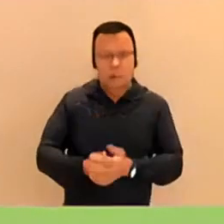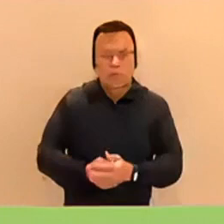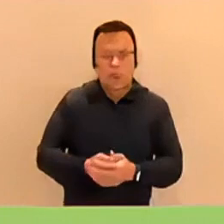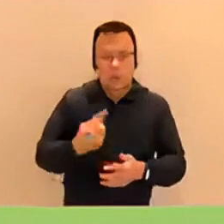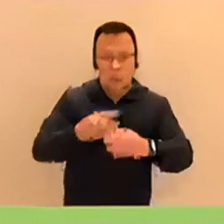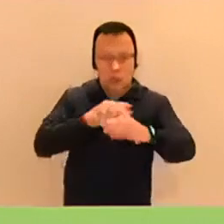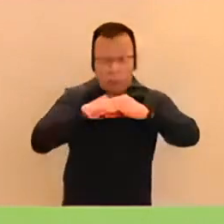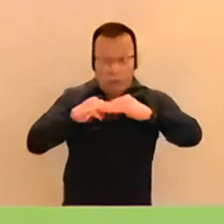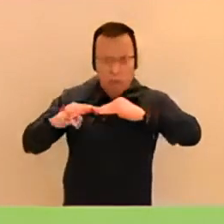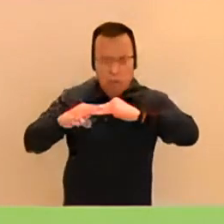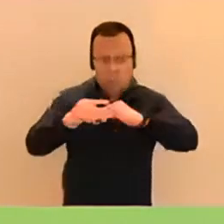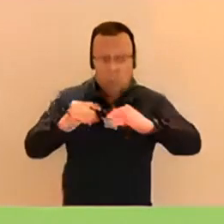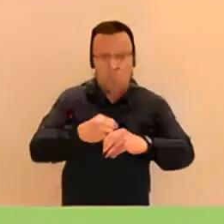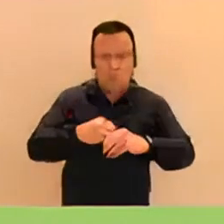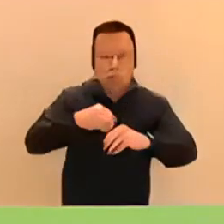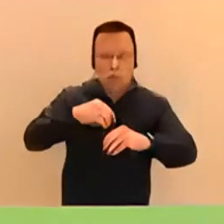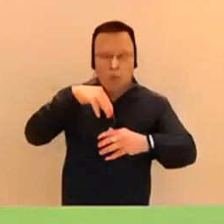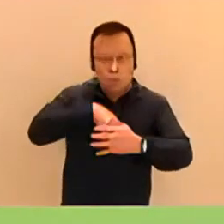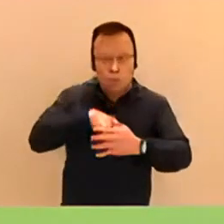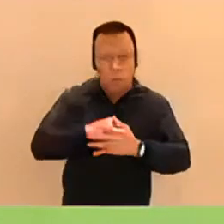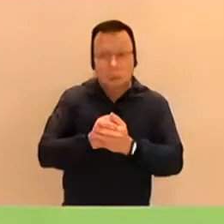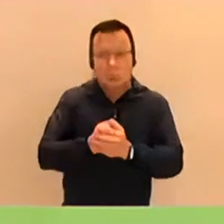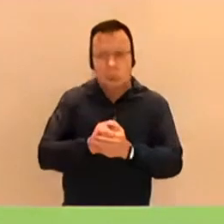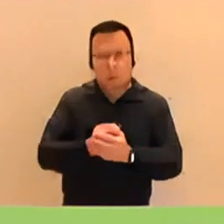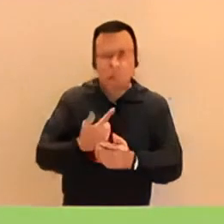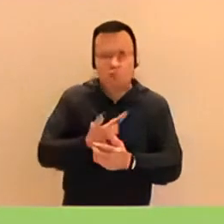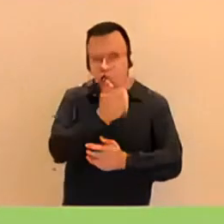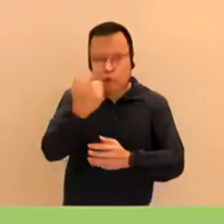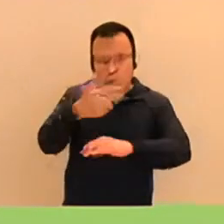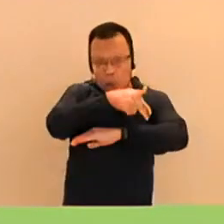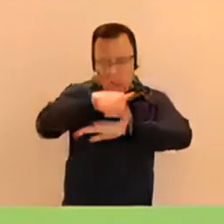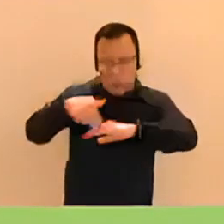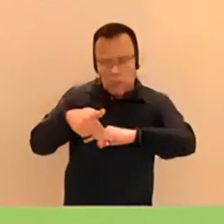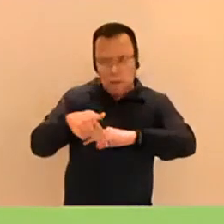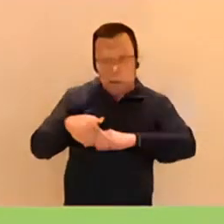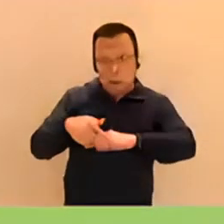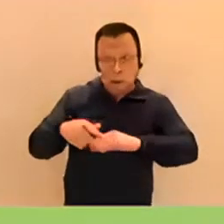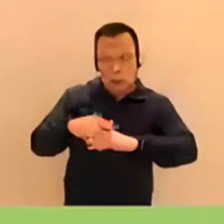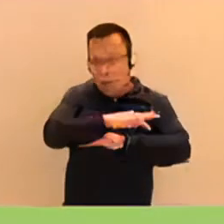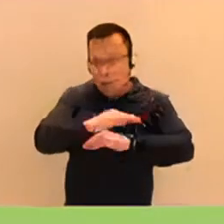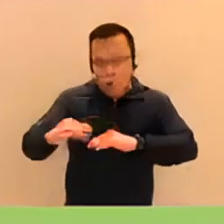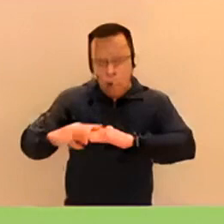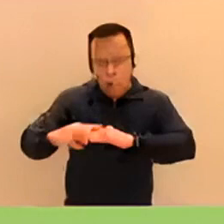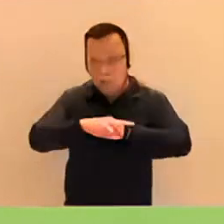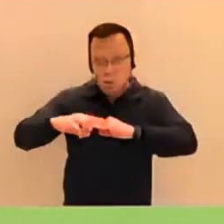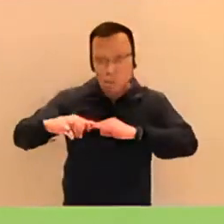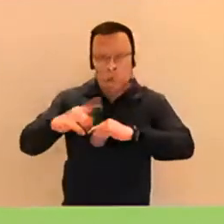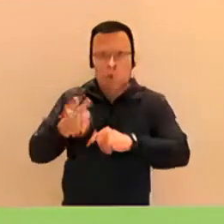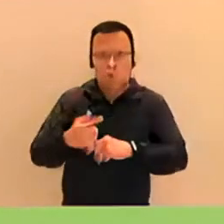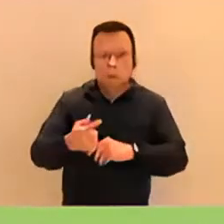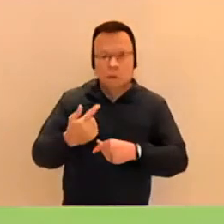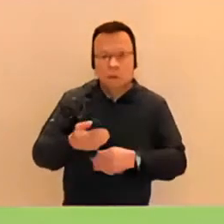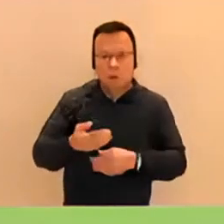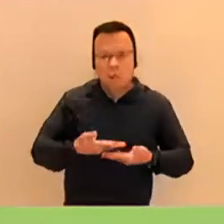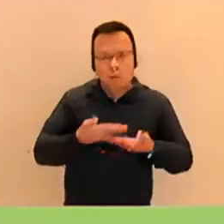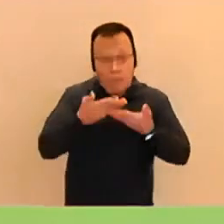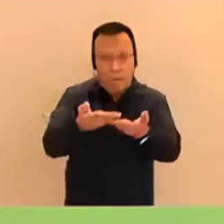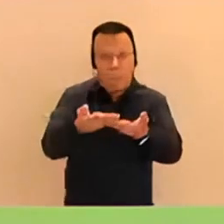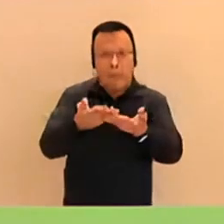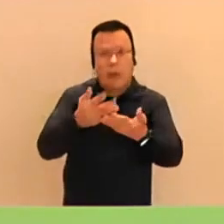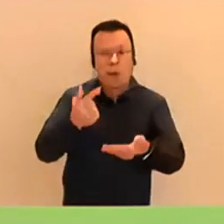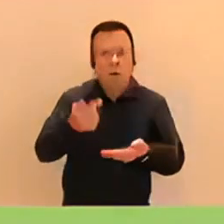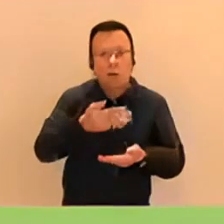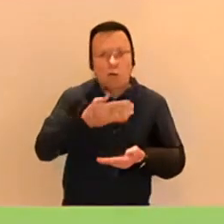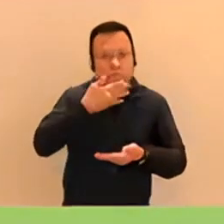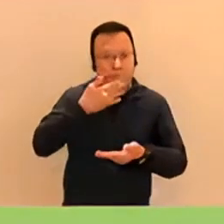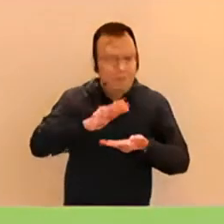provision of eco shorelines for enhancing marine biodiversity while serving its coastal protection function.